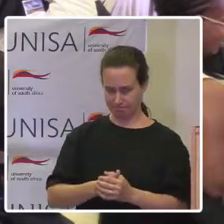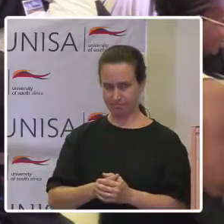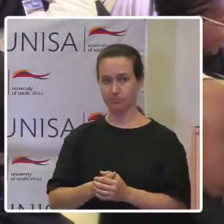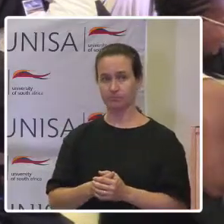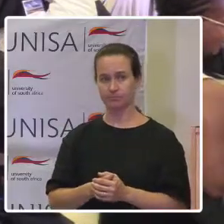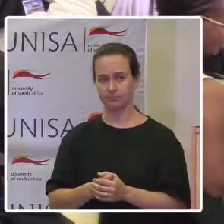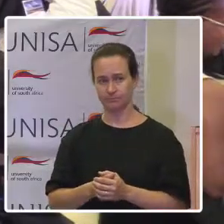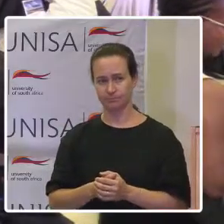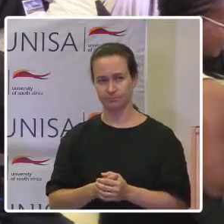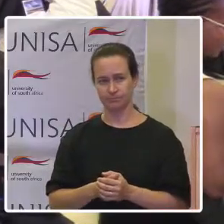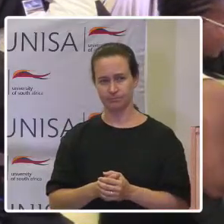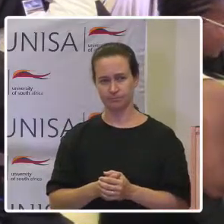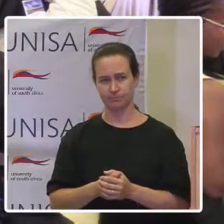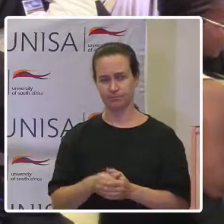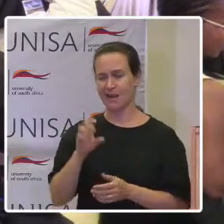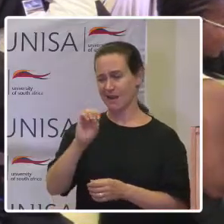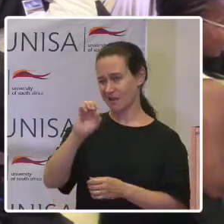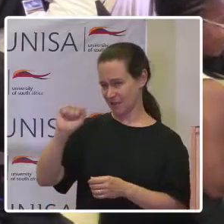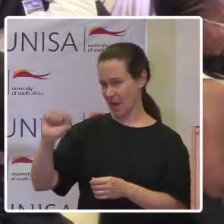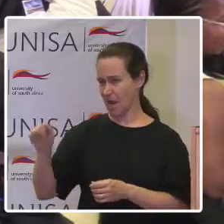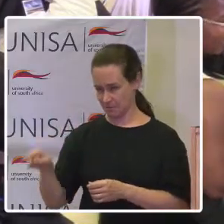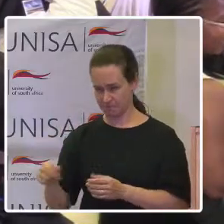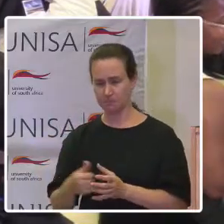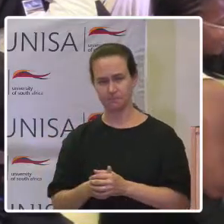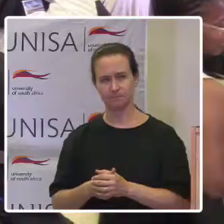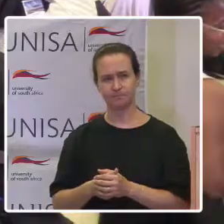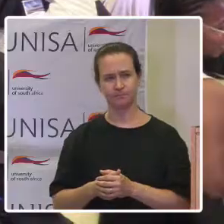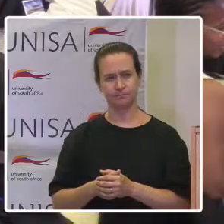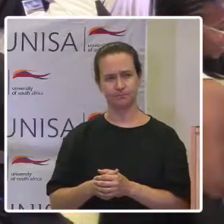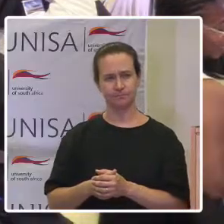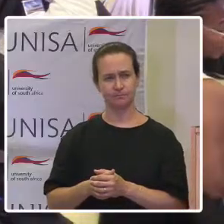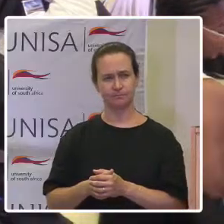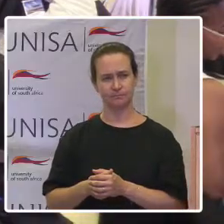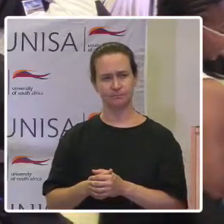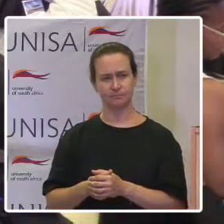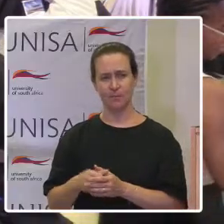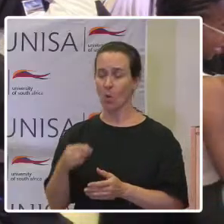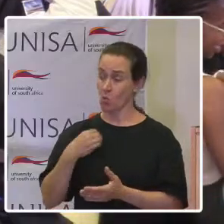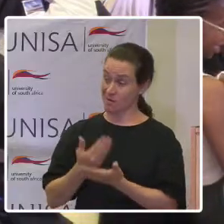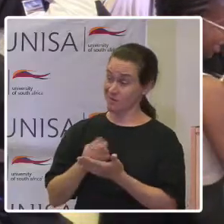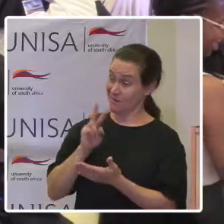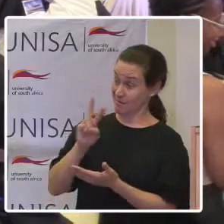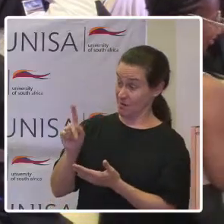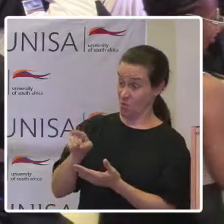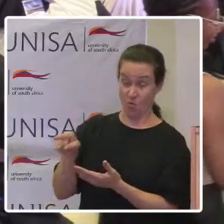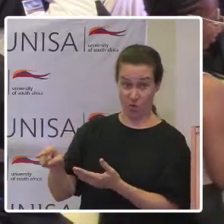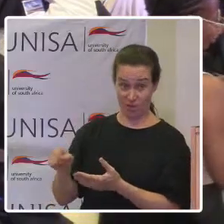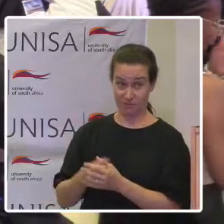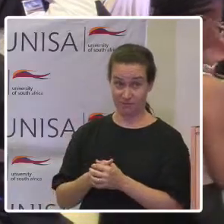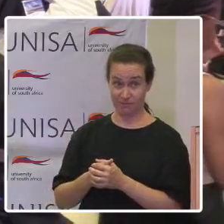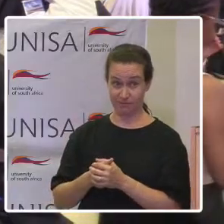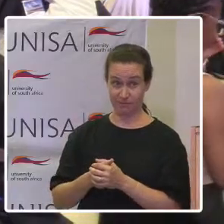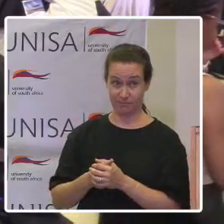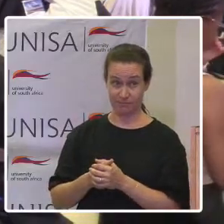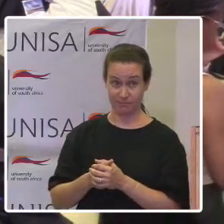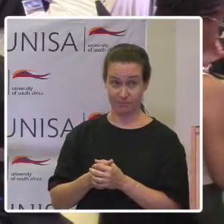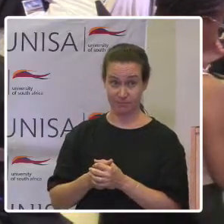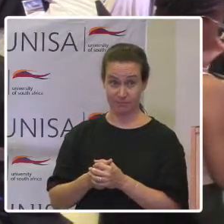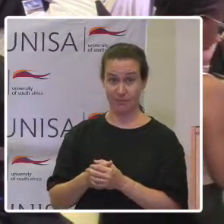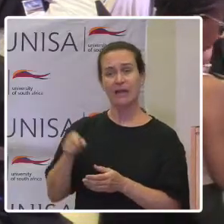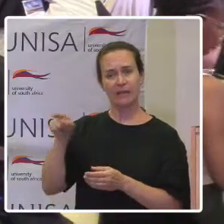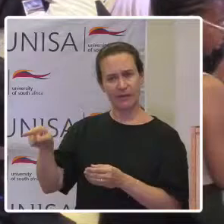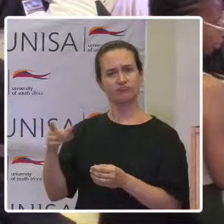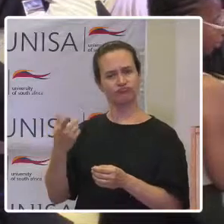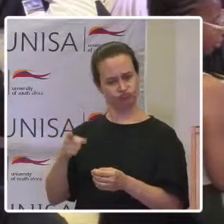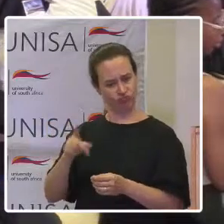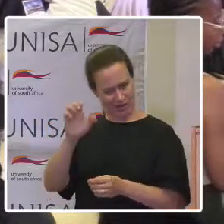Looking to our SA Airlines industry, it is clearly visible that the flagship of our country,